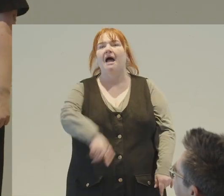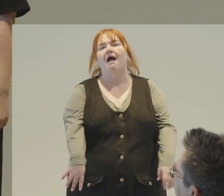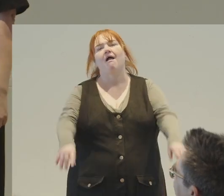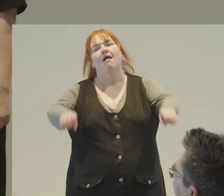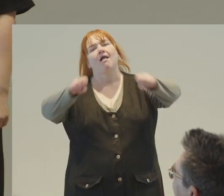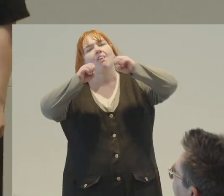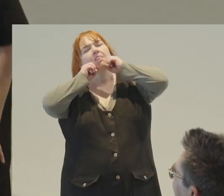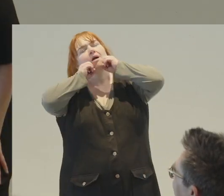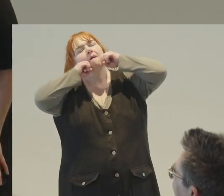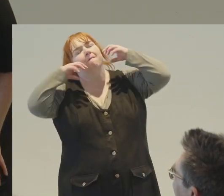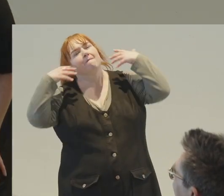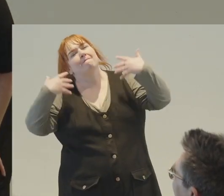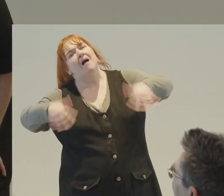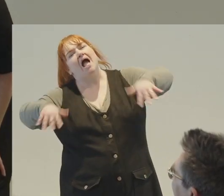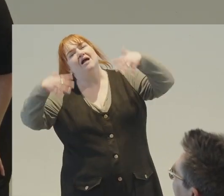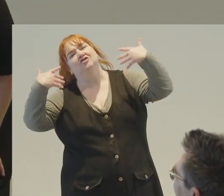magic,